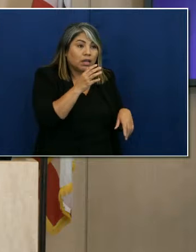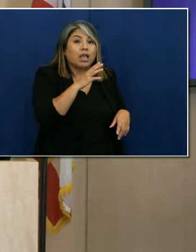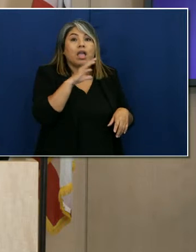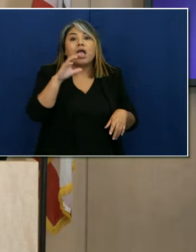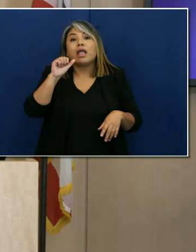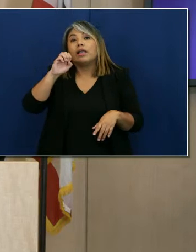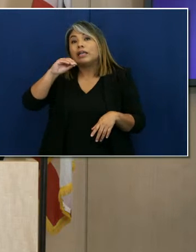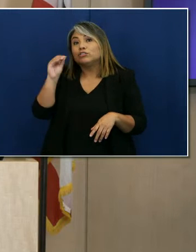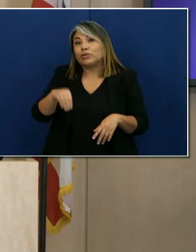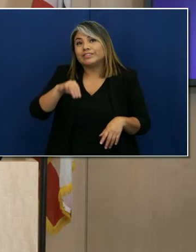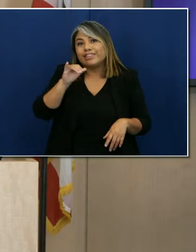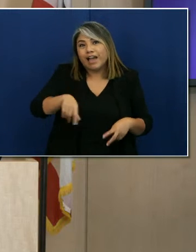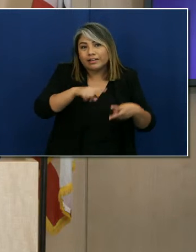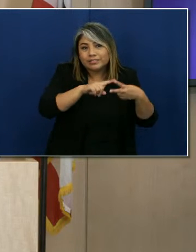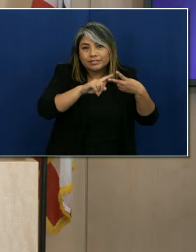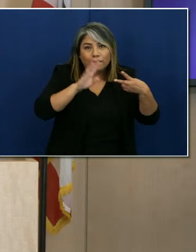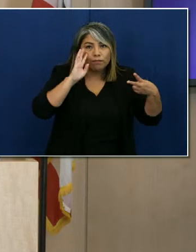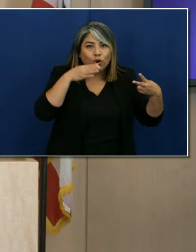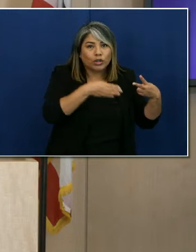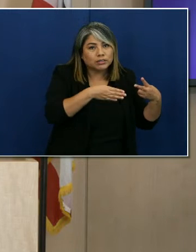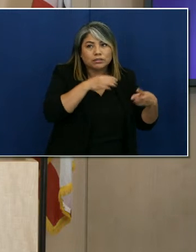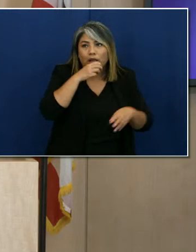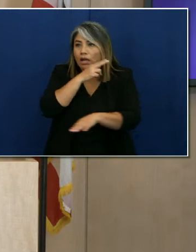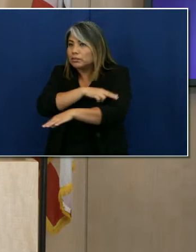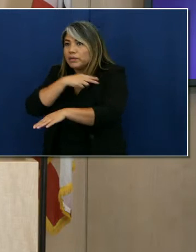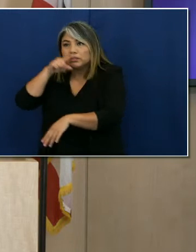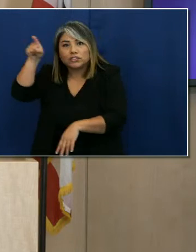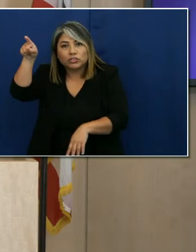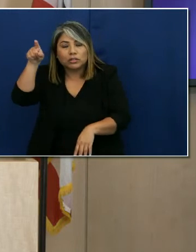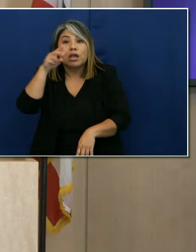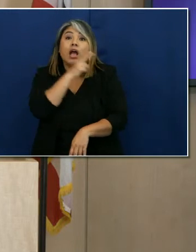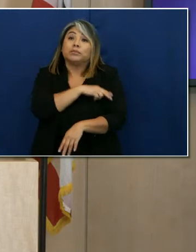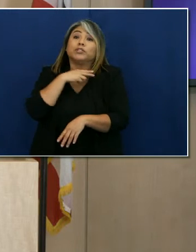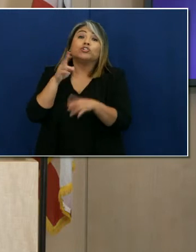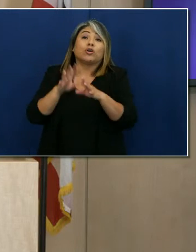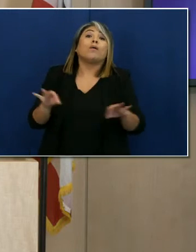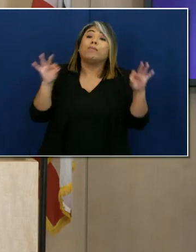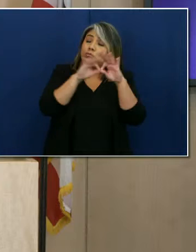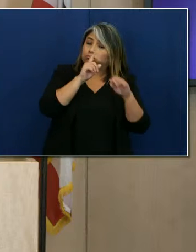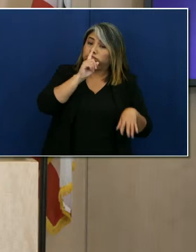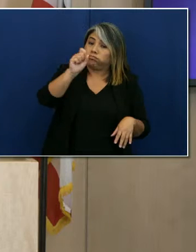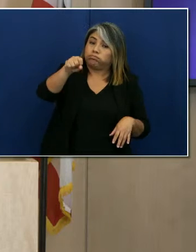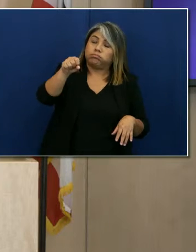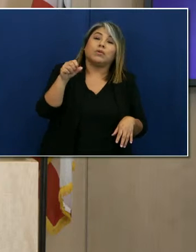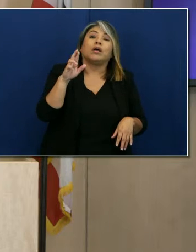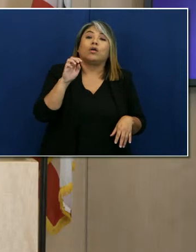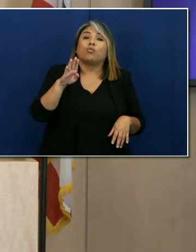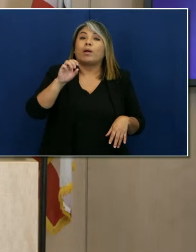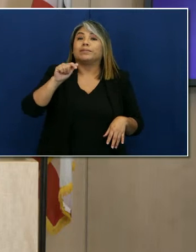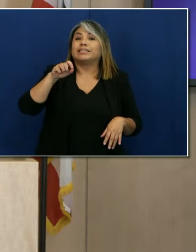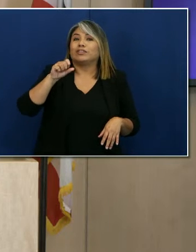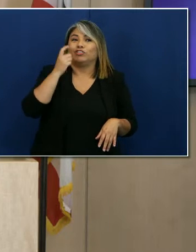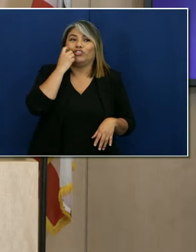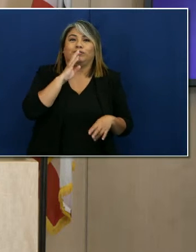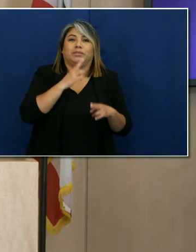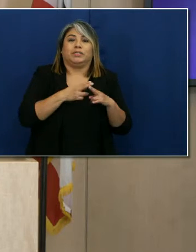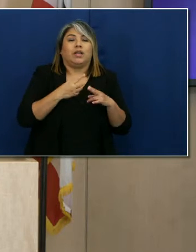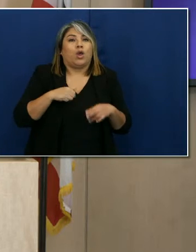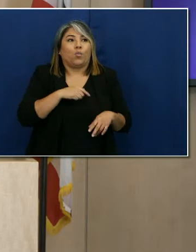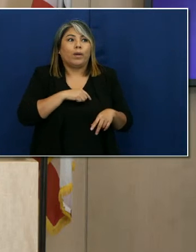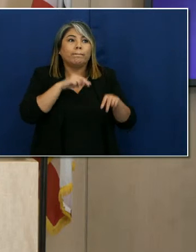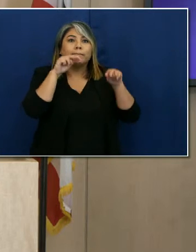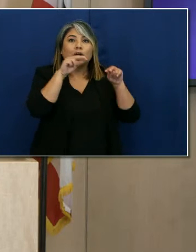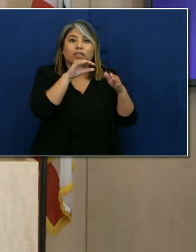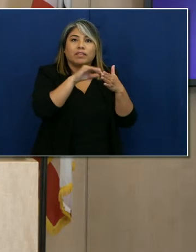case rates. Now, hospitalizations are very important, and as Rob Sales just stated, we monitor that